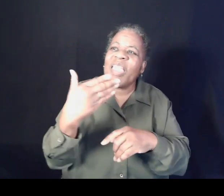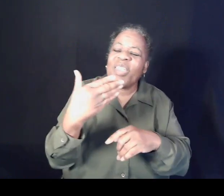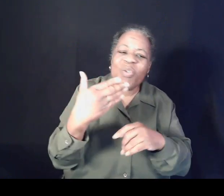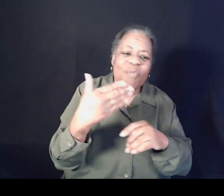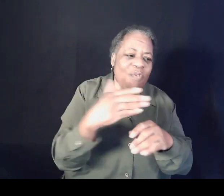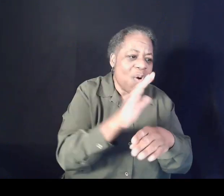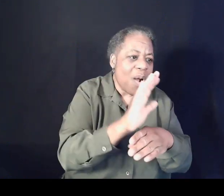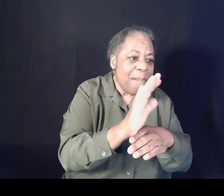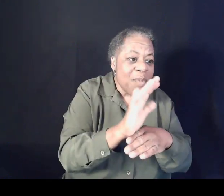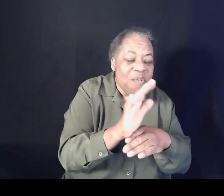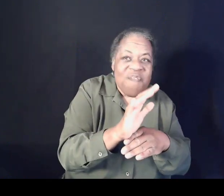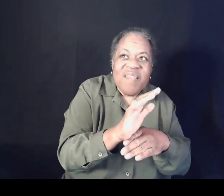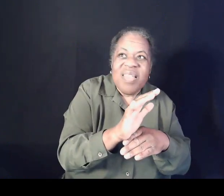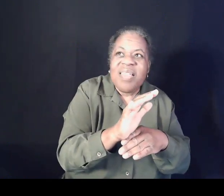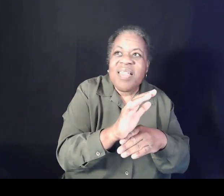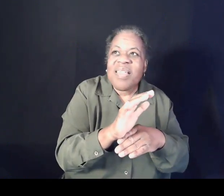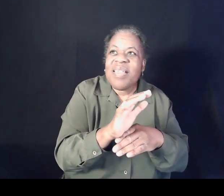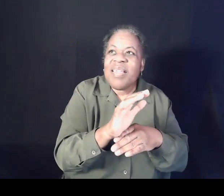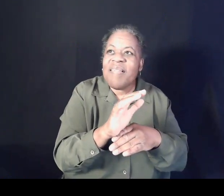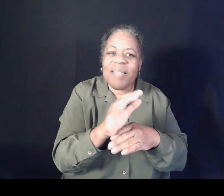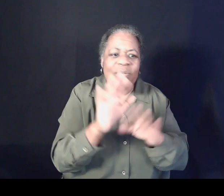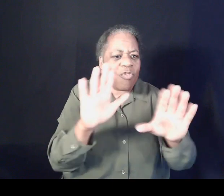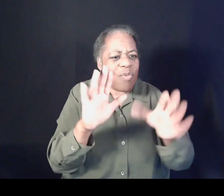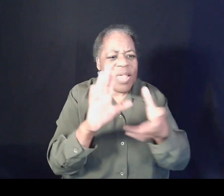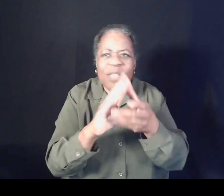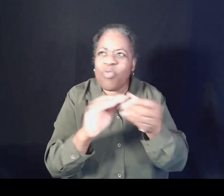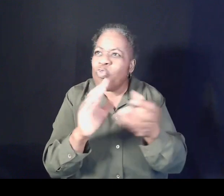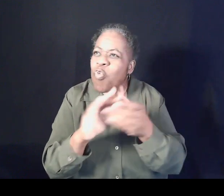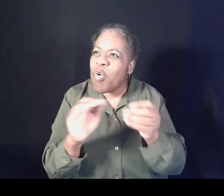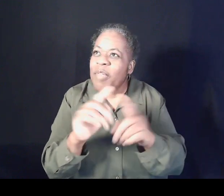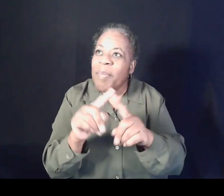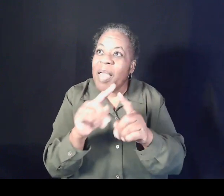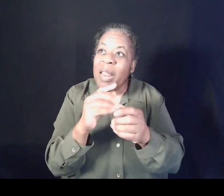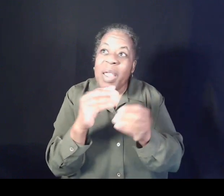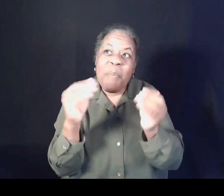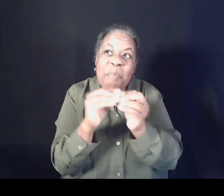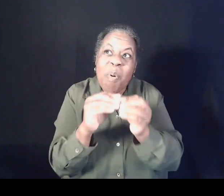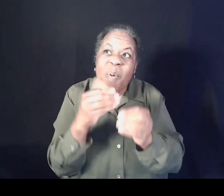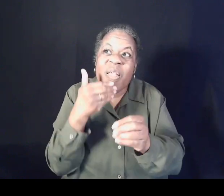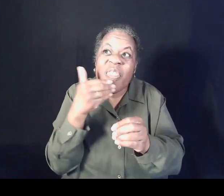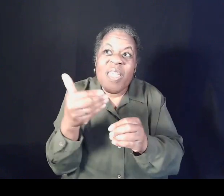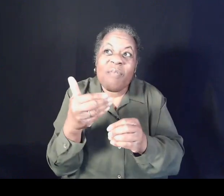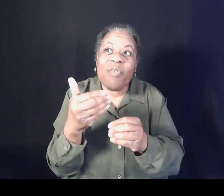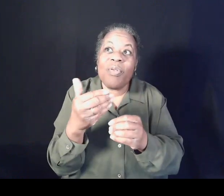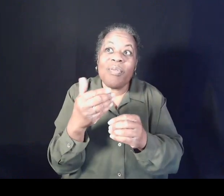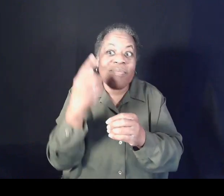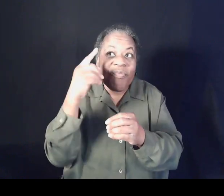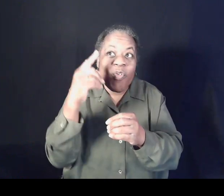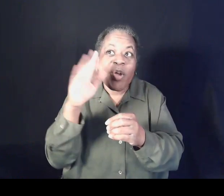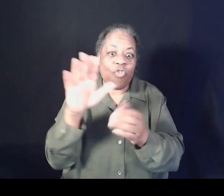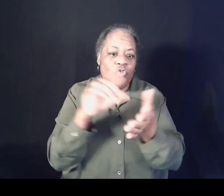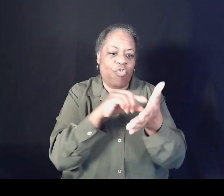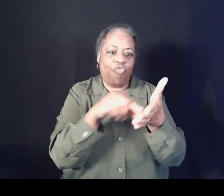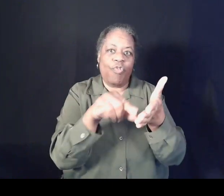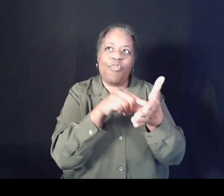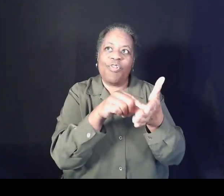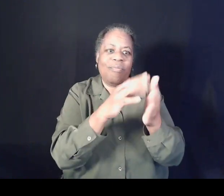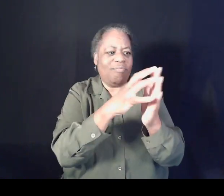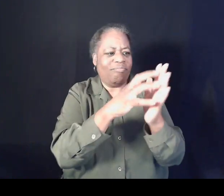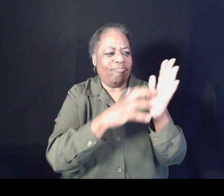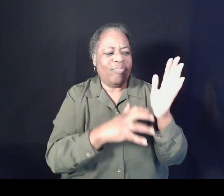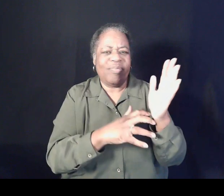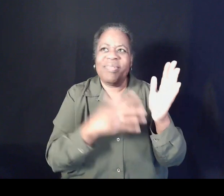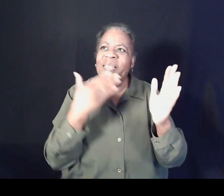movies and really great stories, we are even more thankful for your scriptures. Thank you, Lord, for allowing